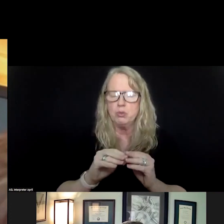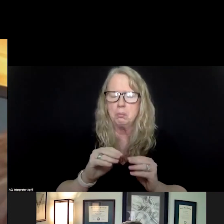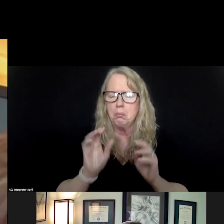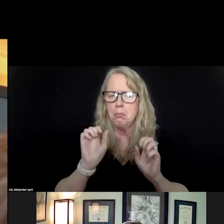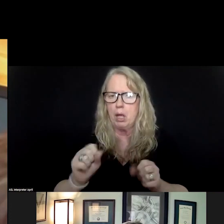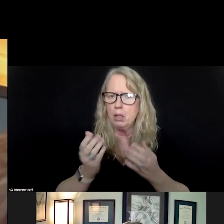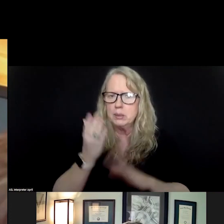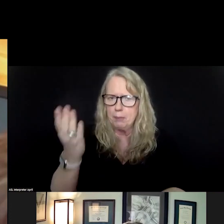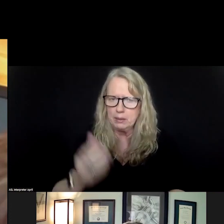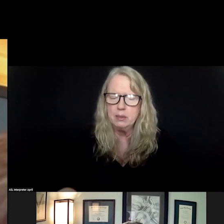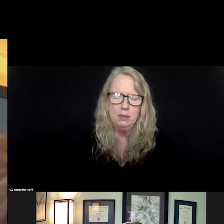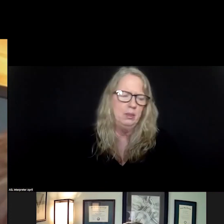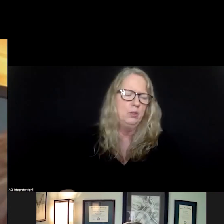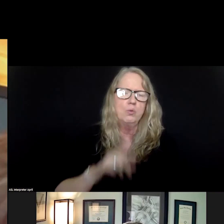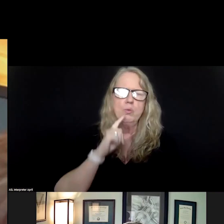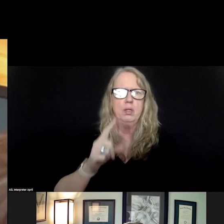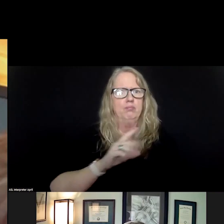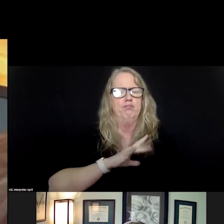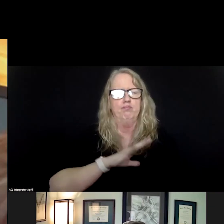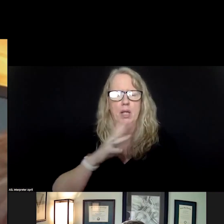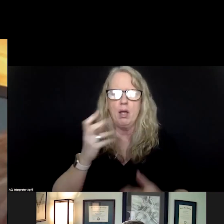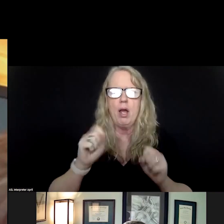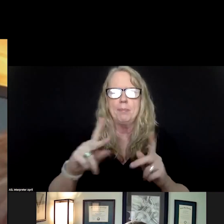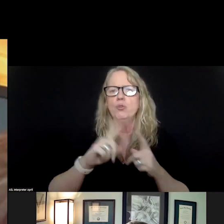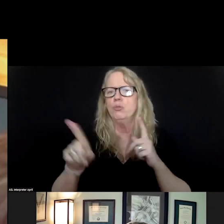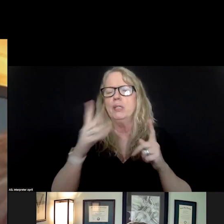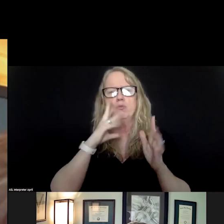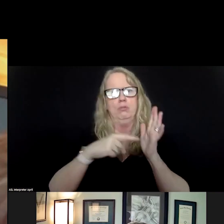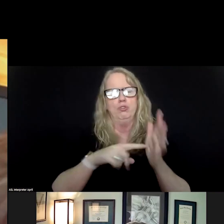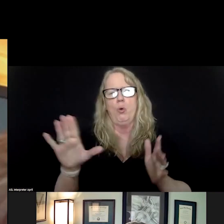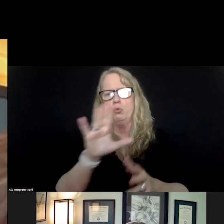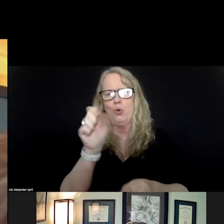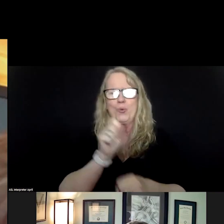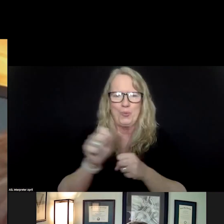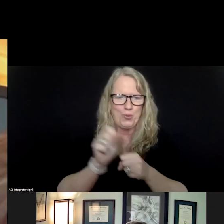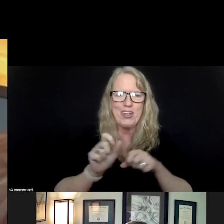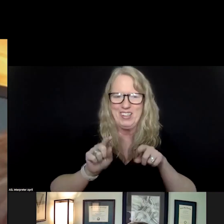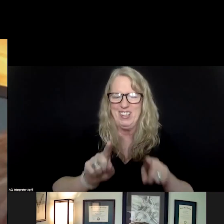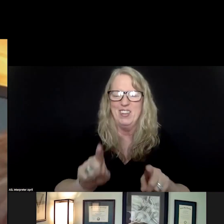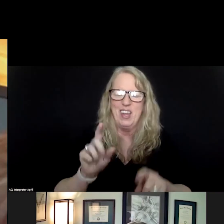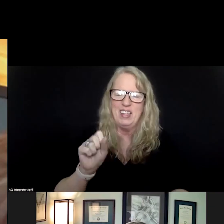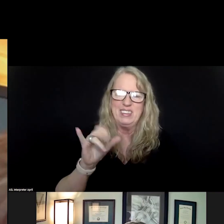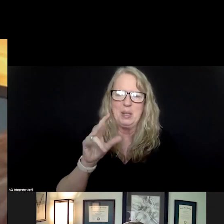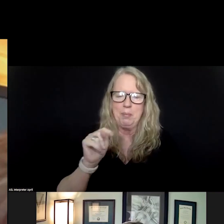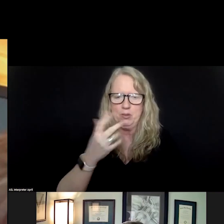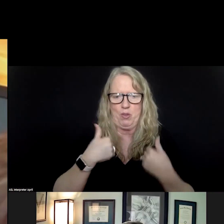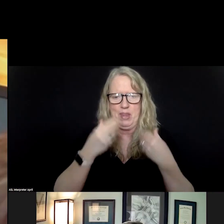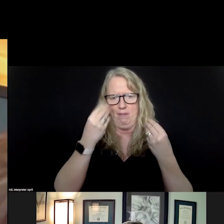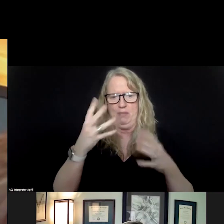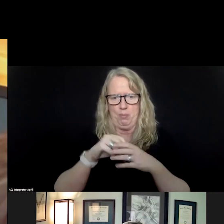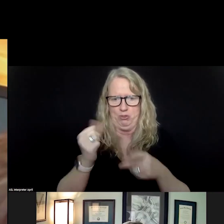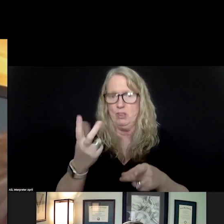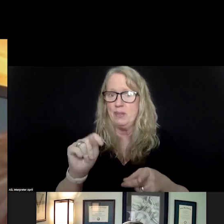so. It's a great opportunity to highlight your great work at this summit. And there's information in the chat on